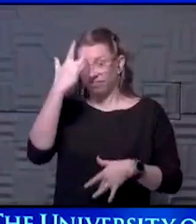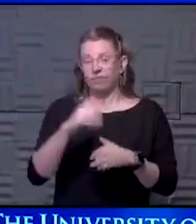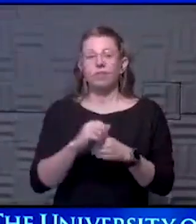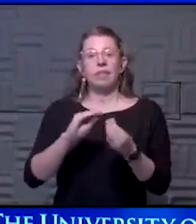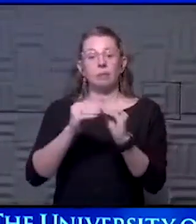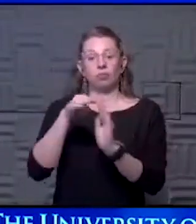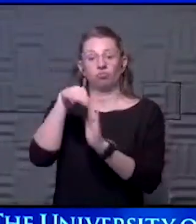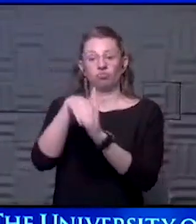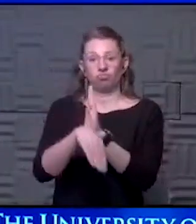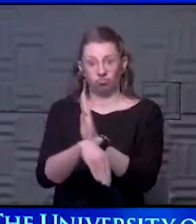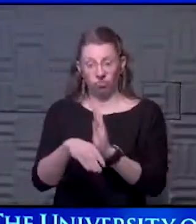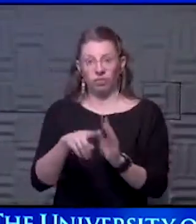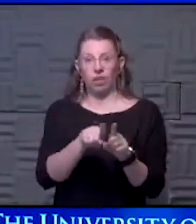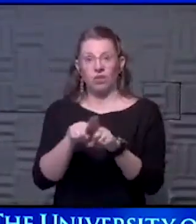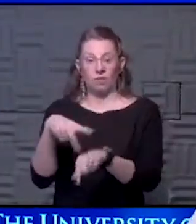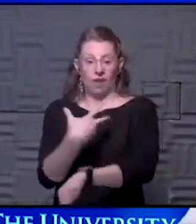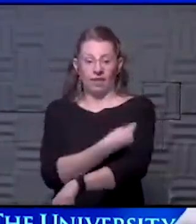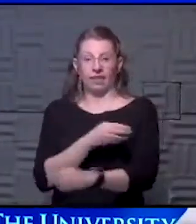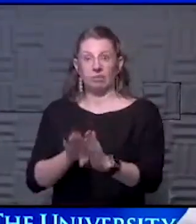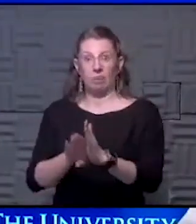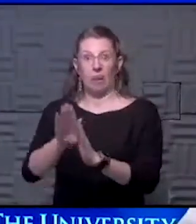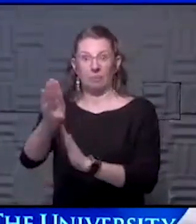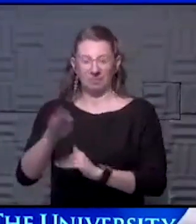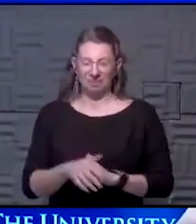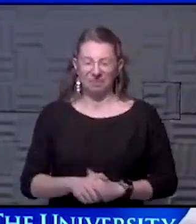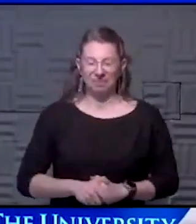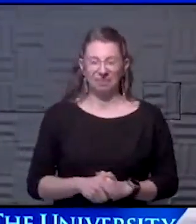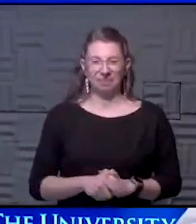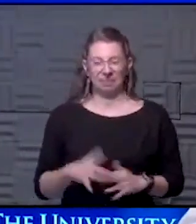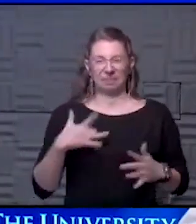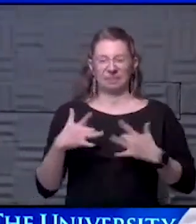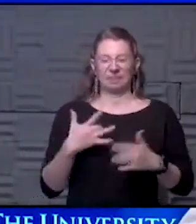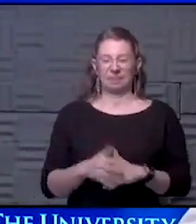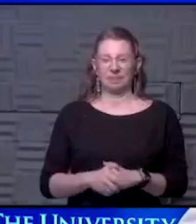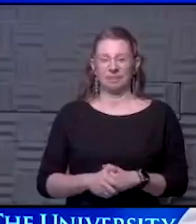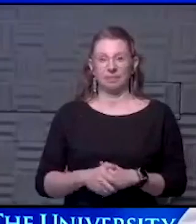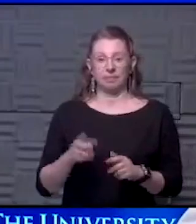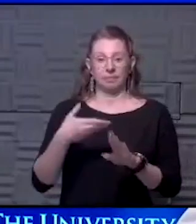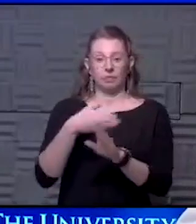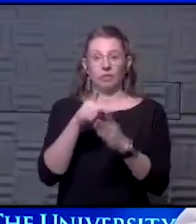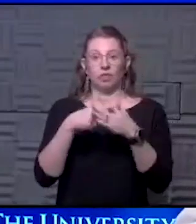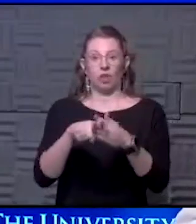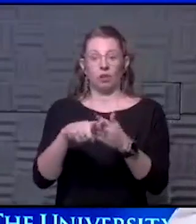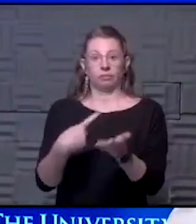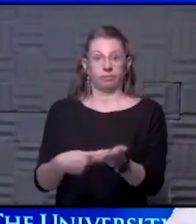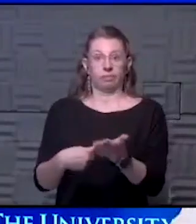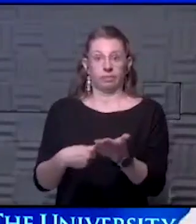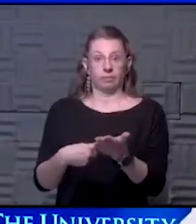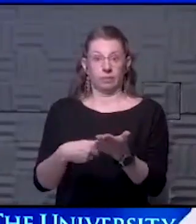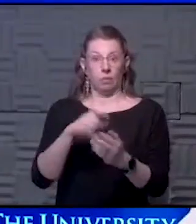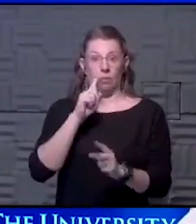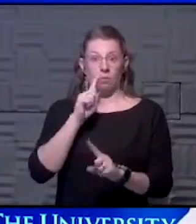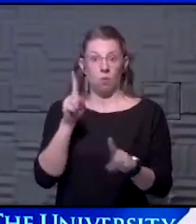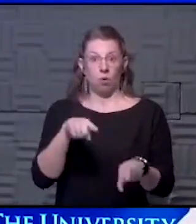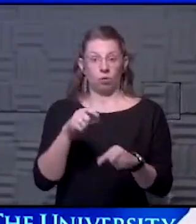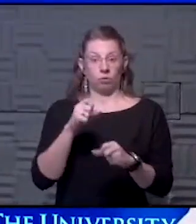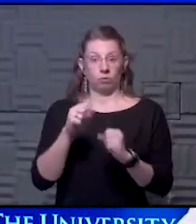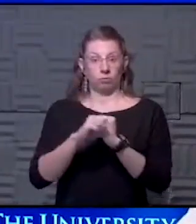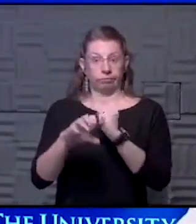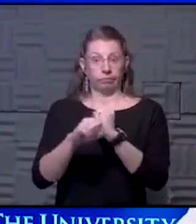fall, watching vaccinations rise, that's pretty exciting. Okay, before we jump into our discussion, are there any reporter questions this morning?